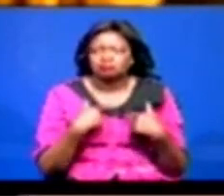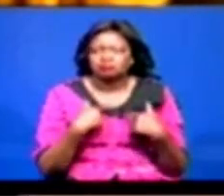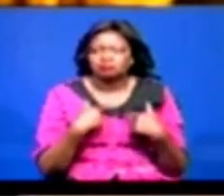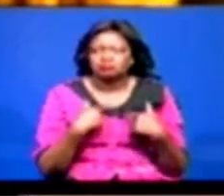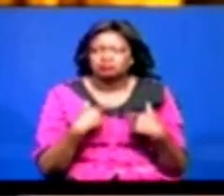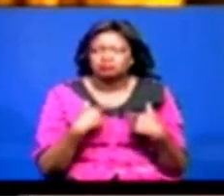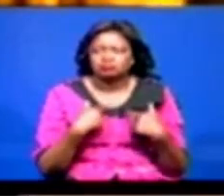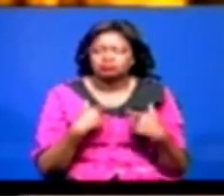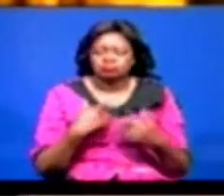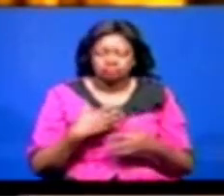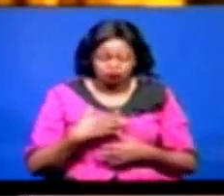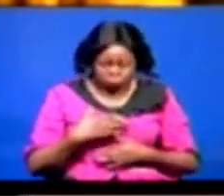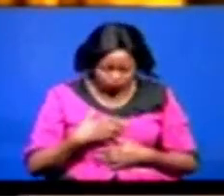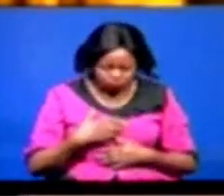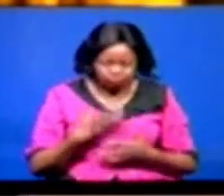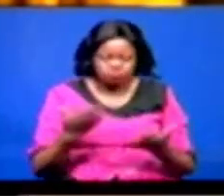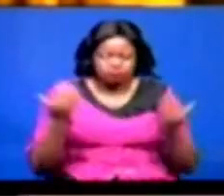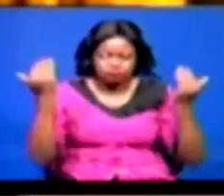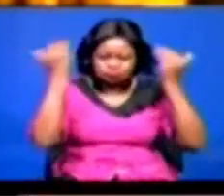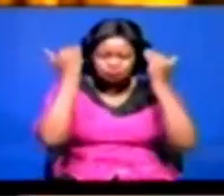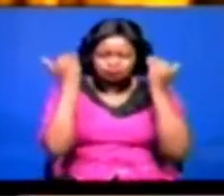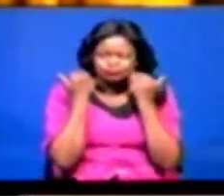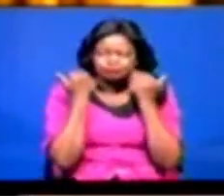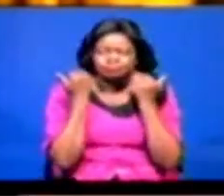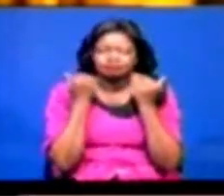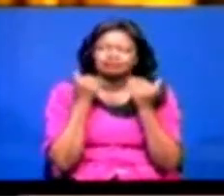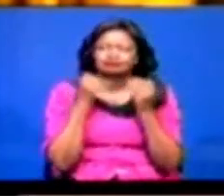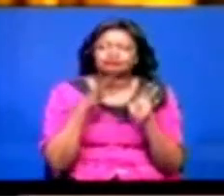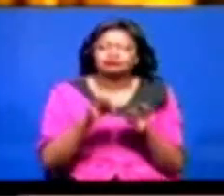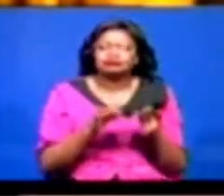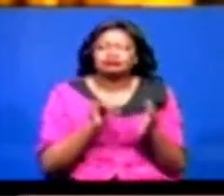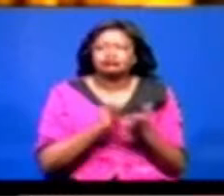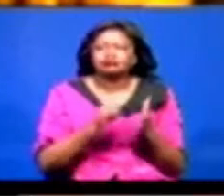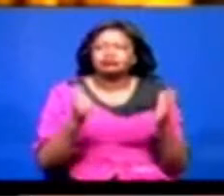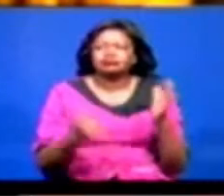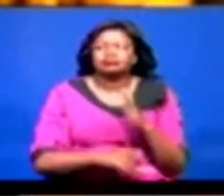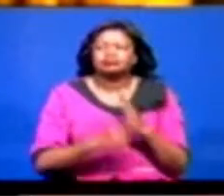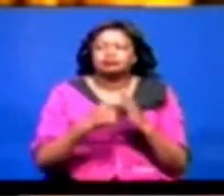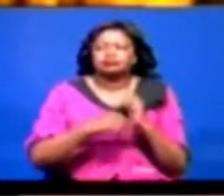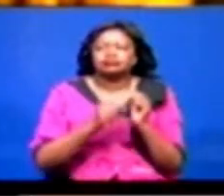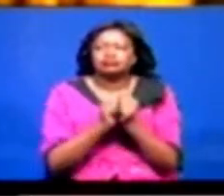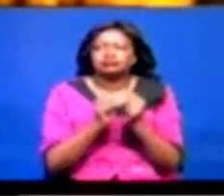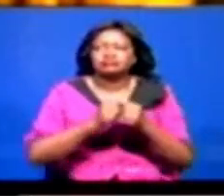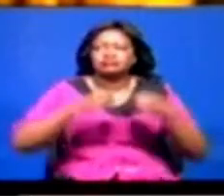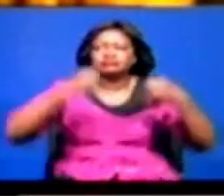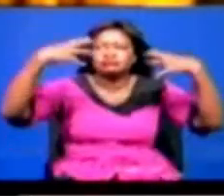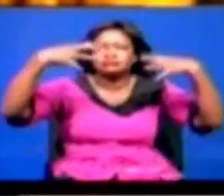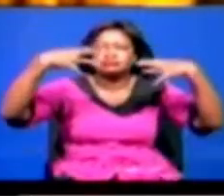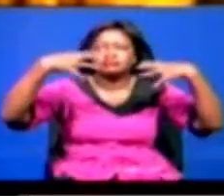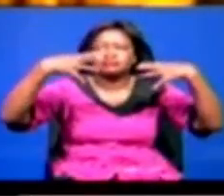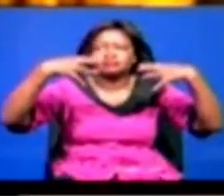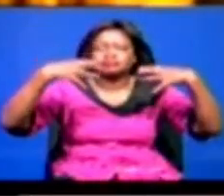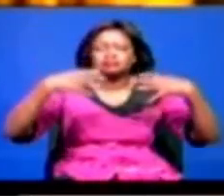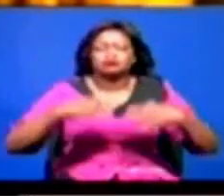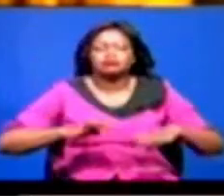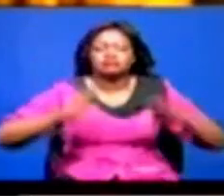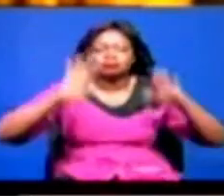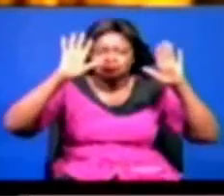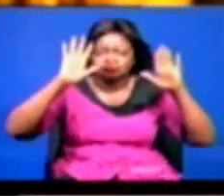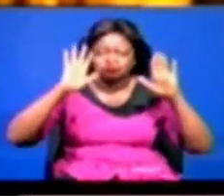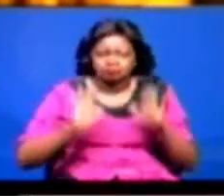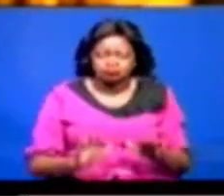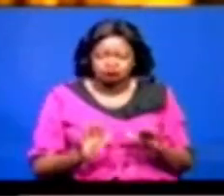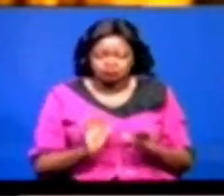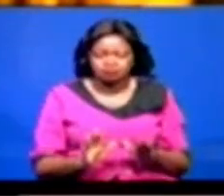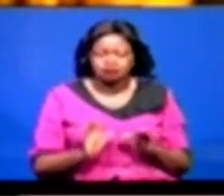ladies, this court has gone to great lengths to say that under Article 10, transparency is an essential ingredient of